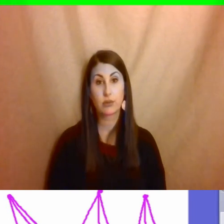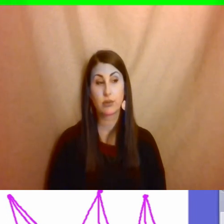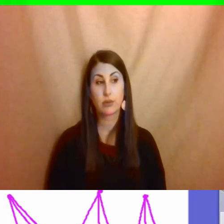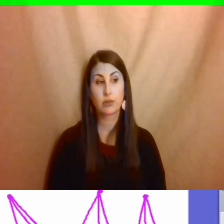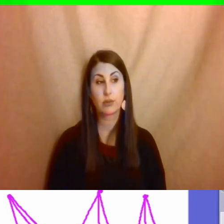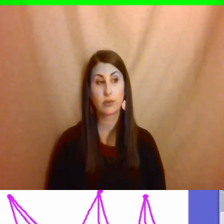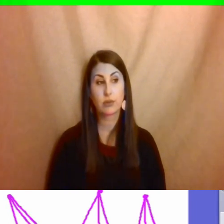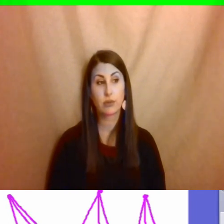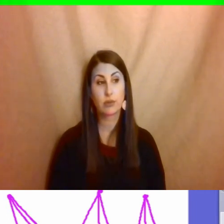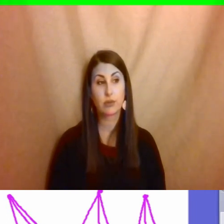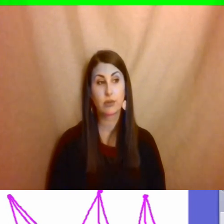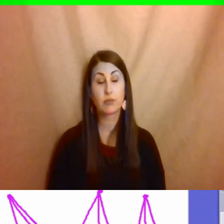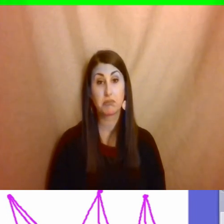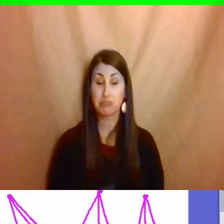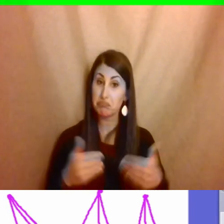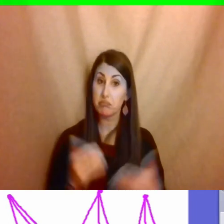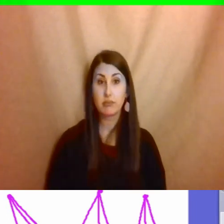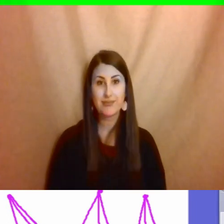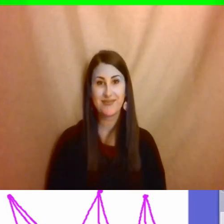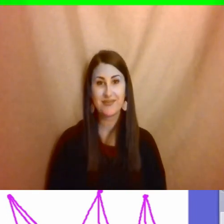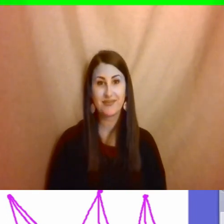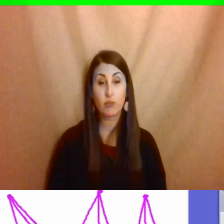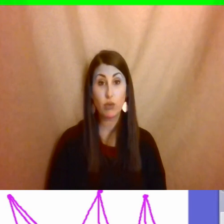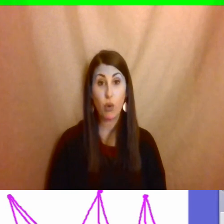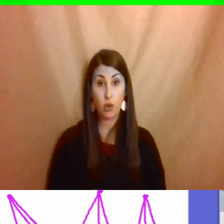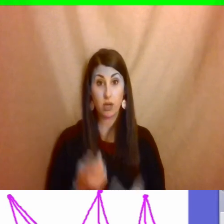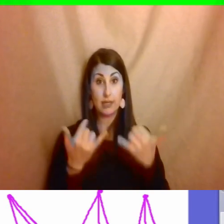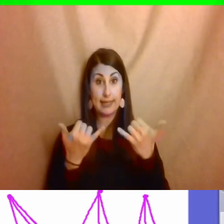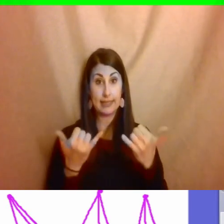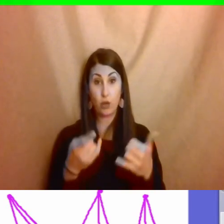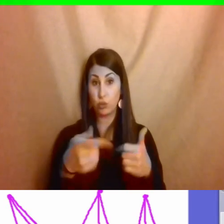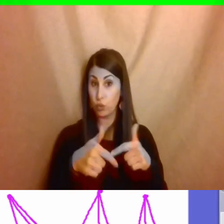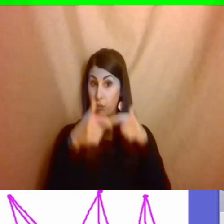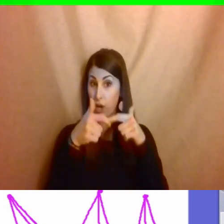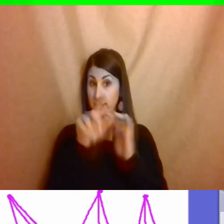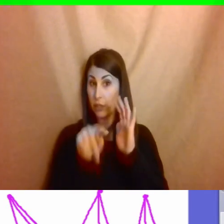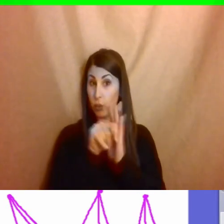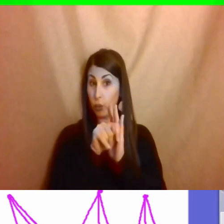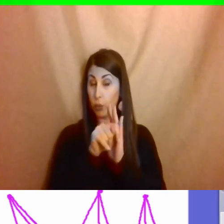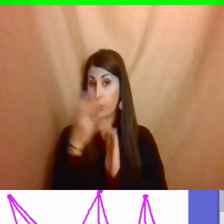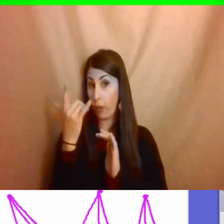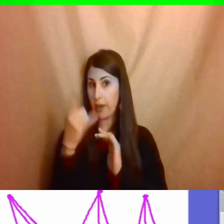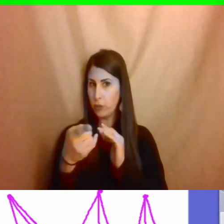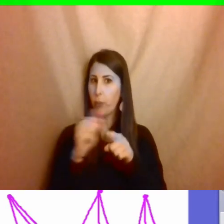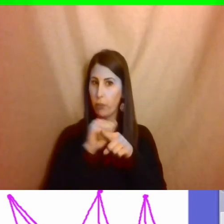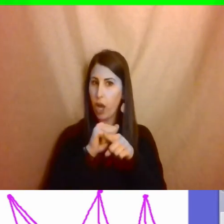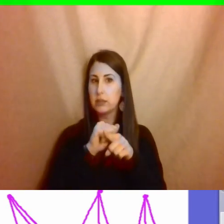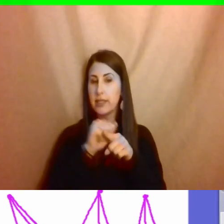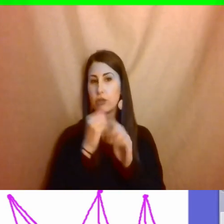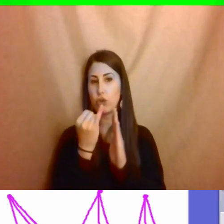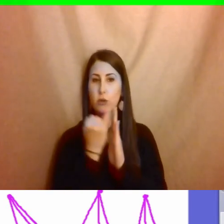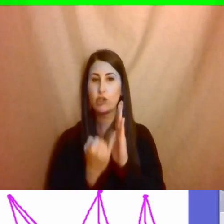There we go. So go ahead and pause this so that you can practice drawing these a little more.